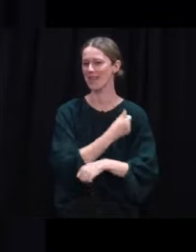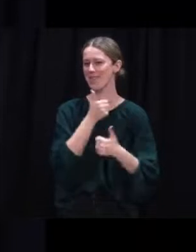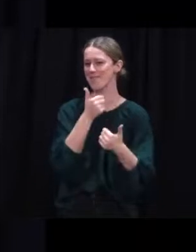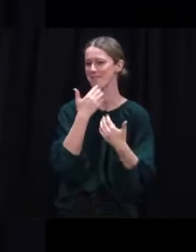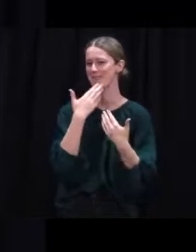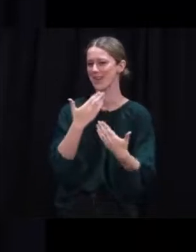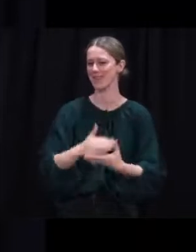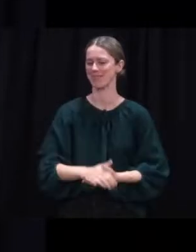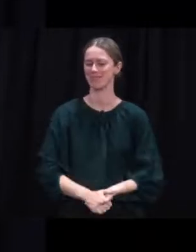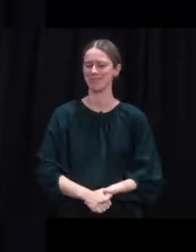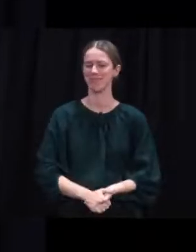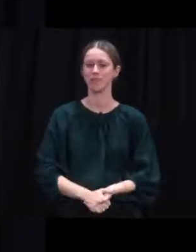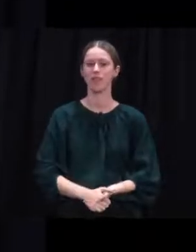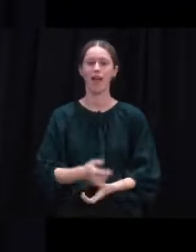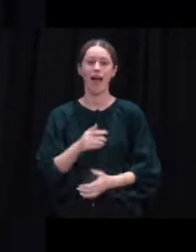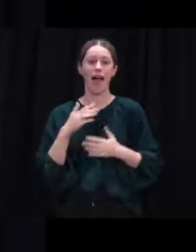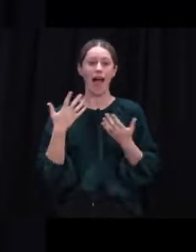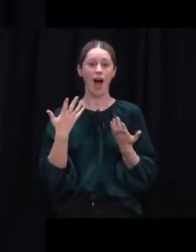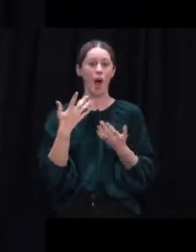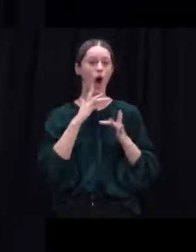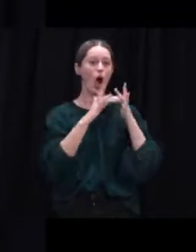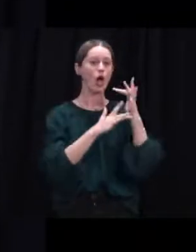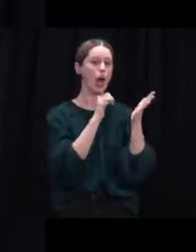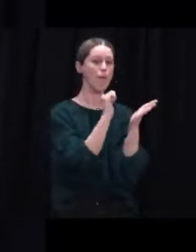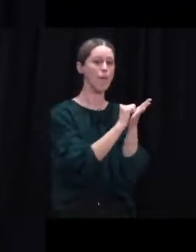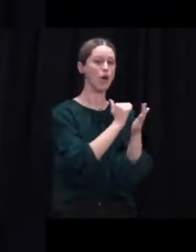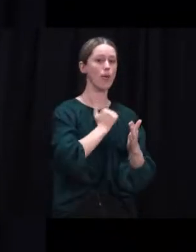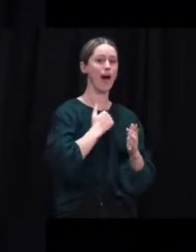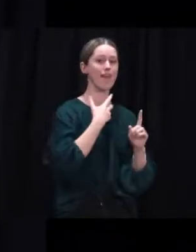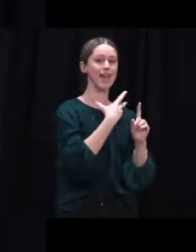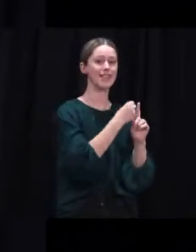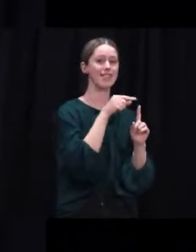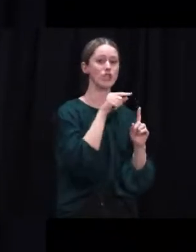I only ask that you pay me back by going and getting vaccinated.